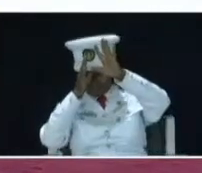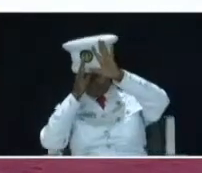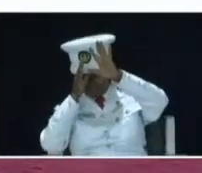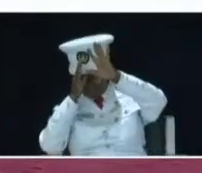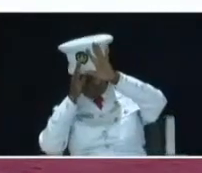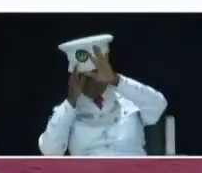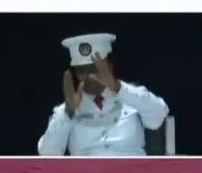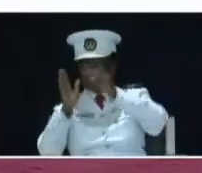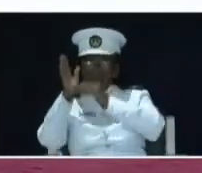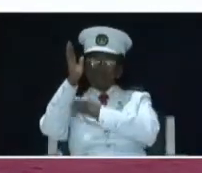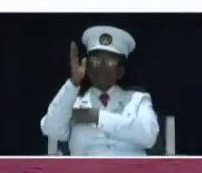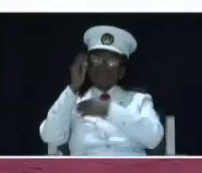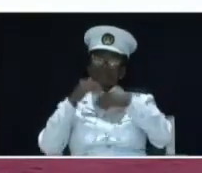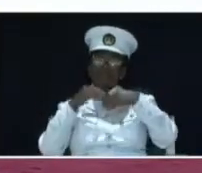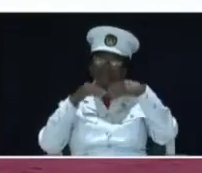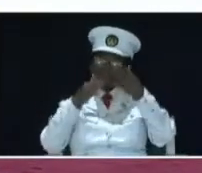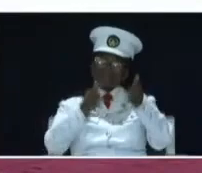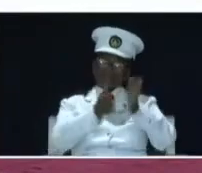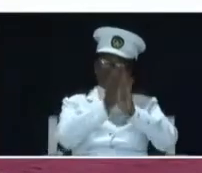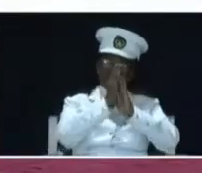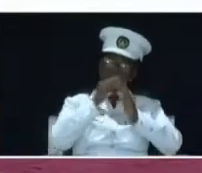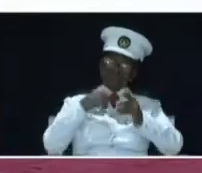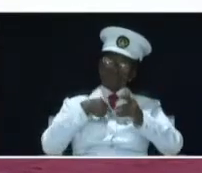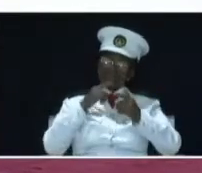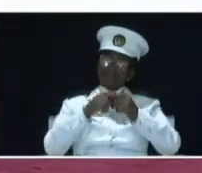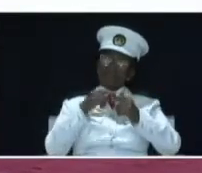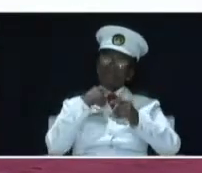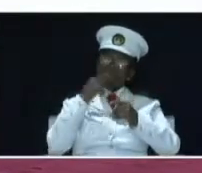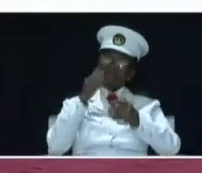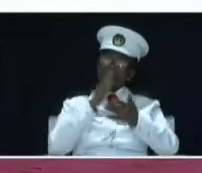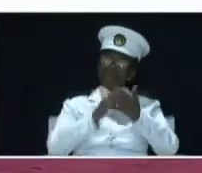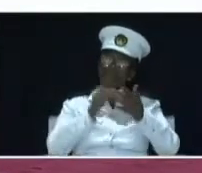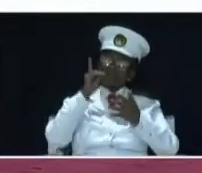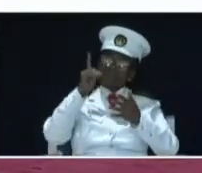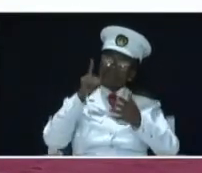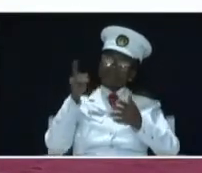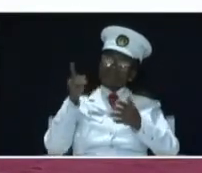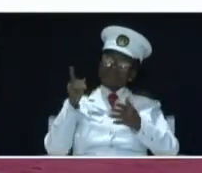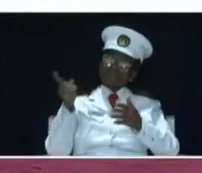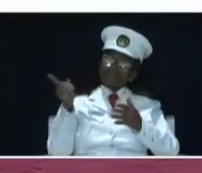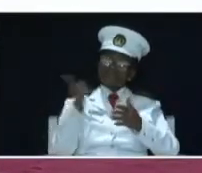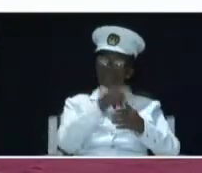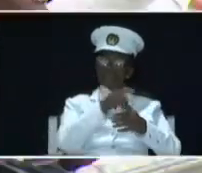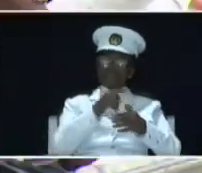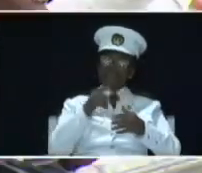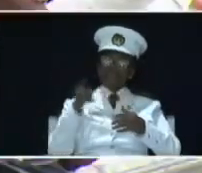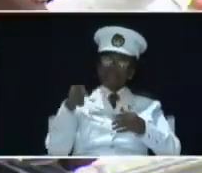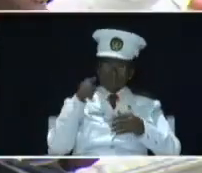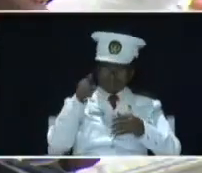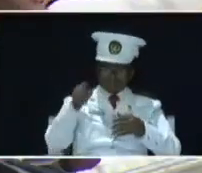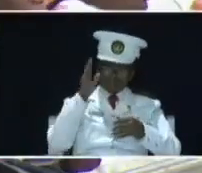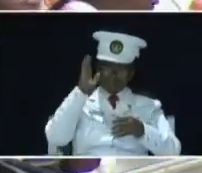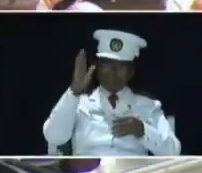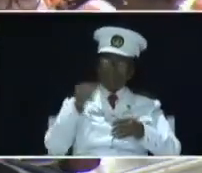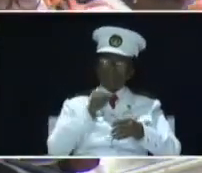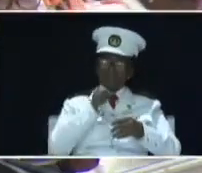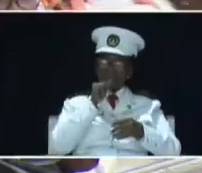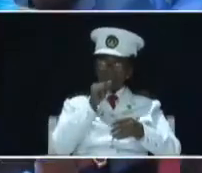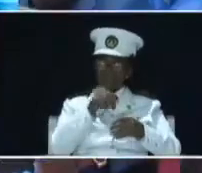Lord asked me to tell someone, you won't faint again.